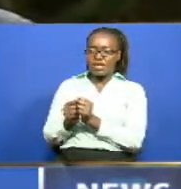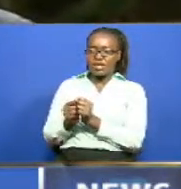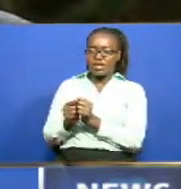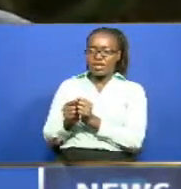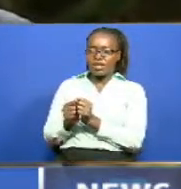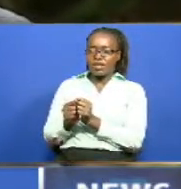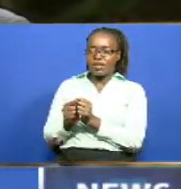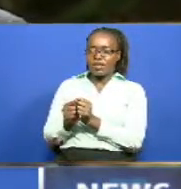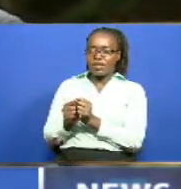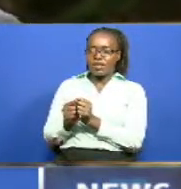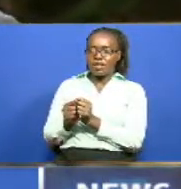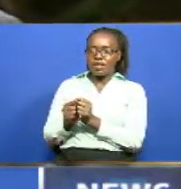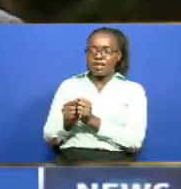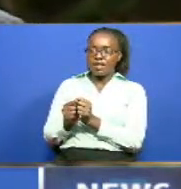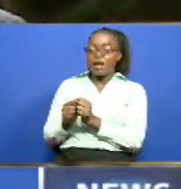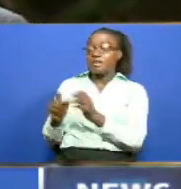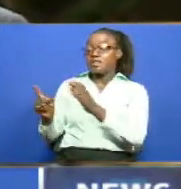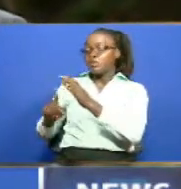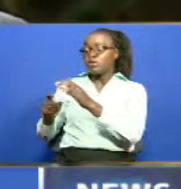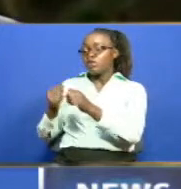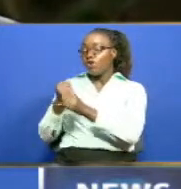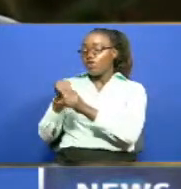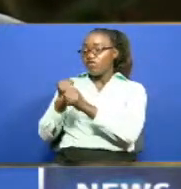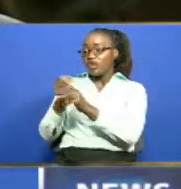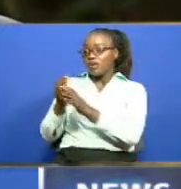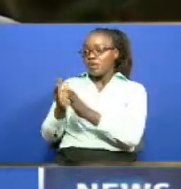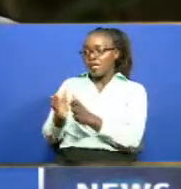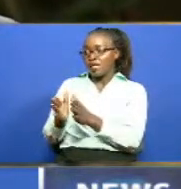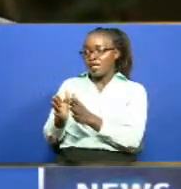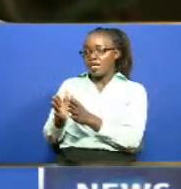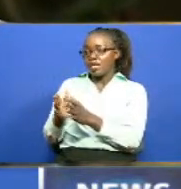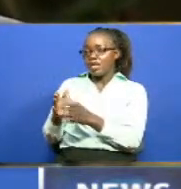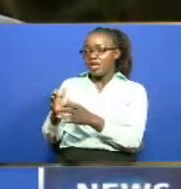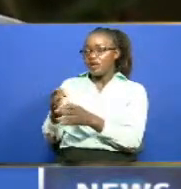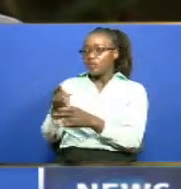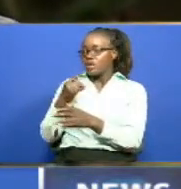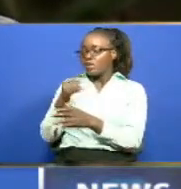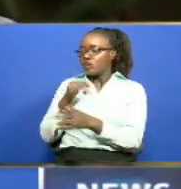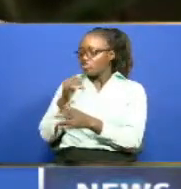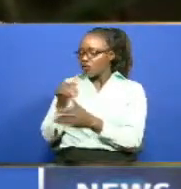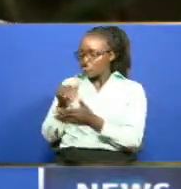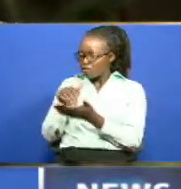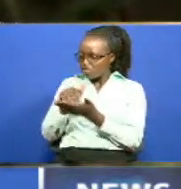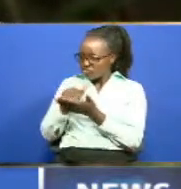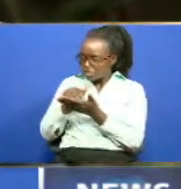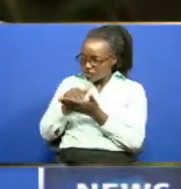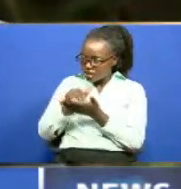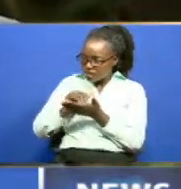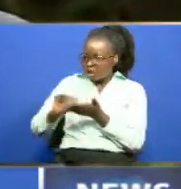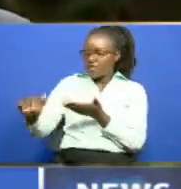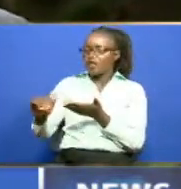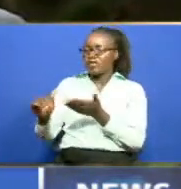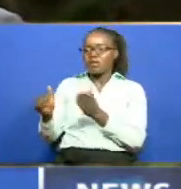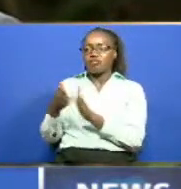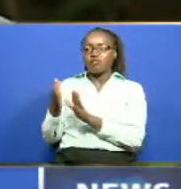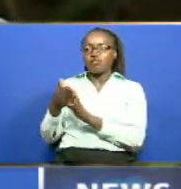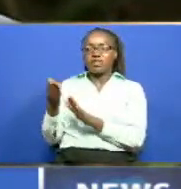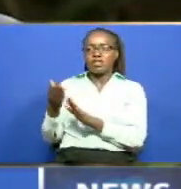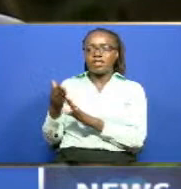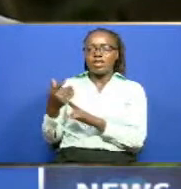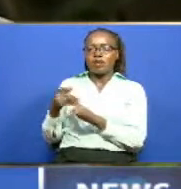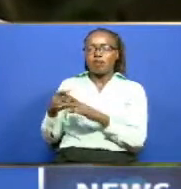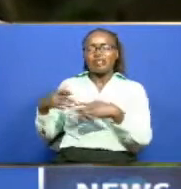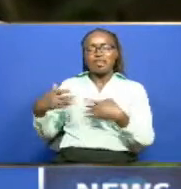the unions, FKE and the Ministry of Labor, is to say, let's not lay off people too quickly. How can we